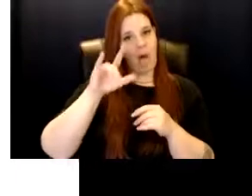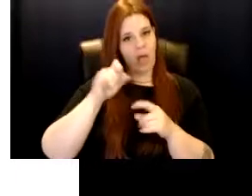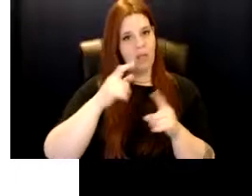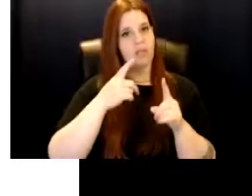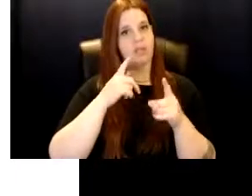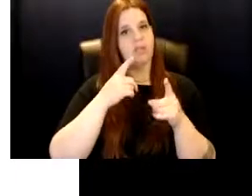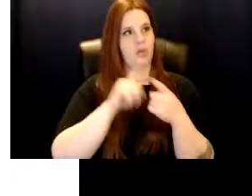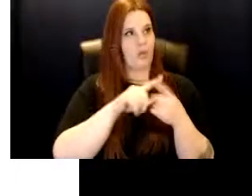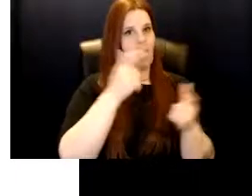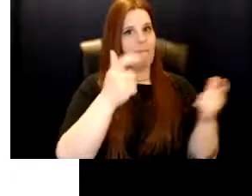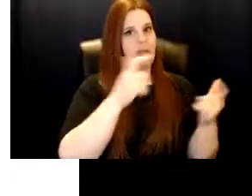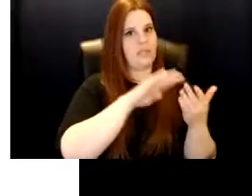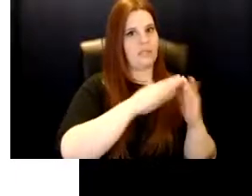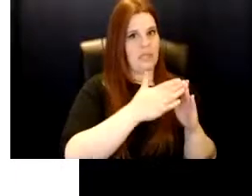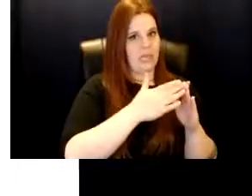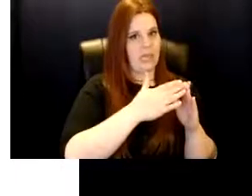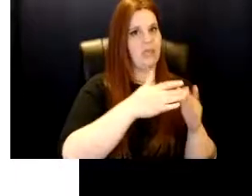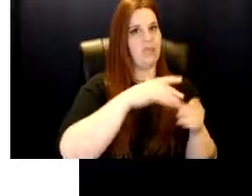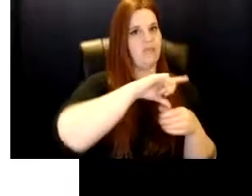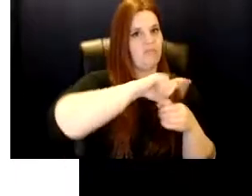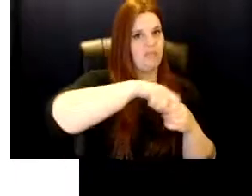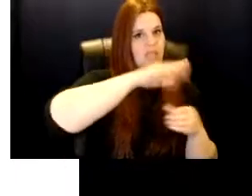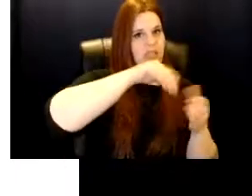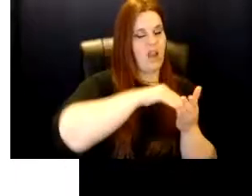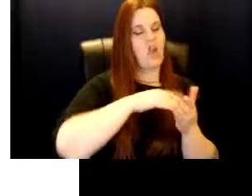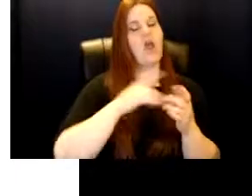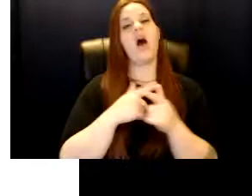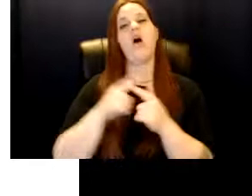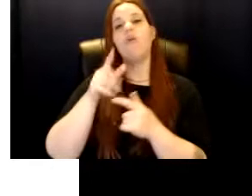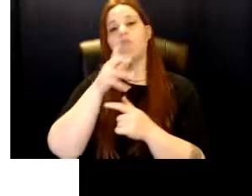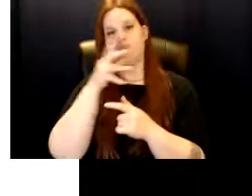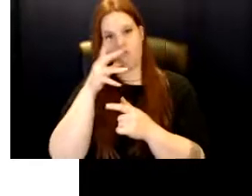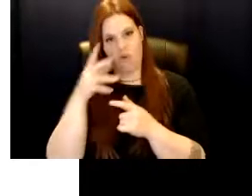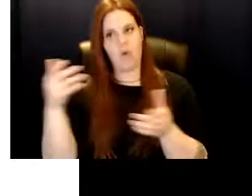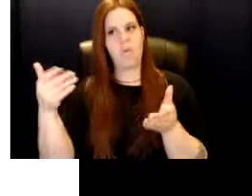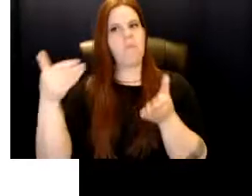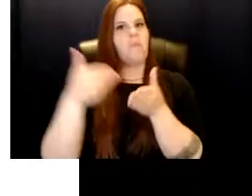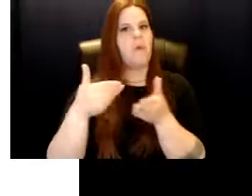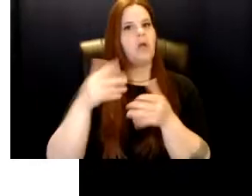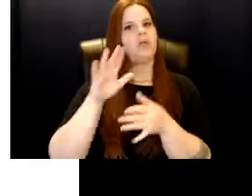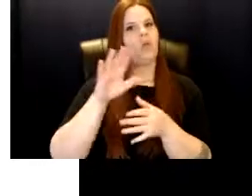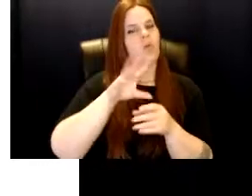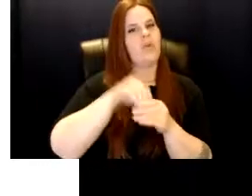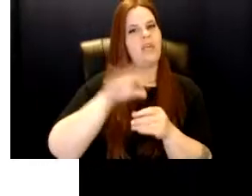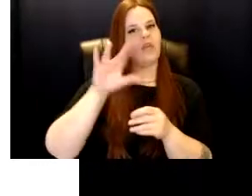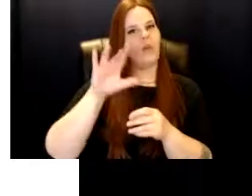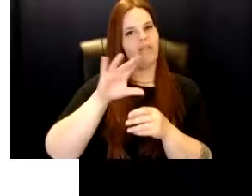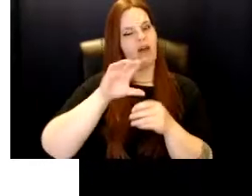rural within 25 miles, and then urban suburban. And we were able to tease apart those 4 demographic